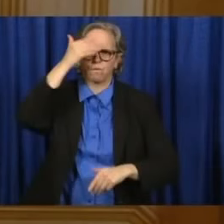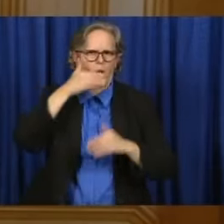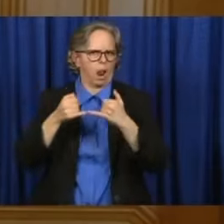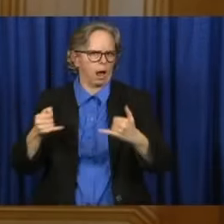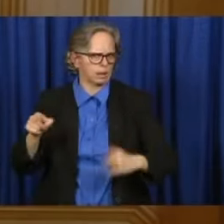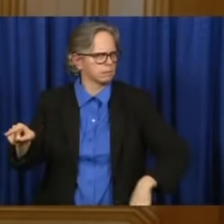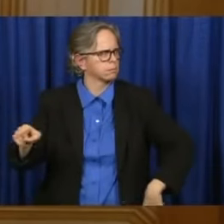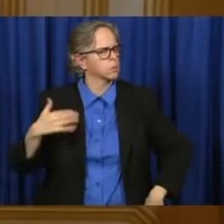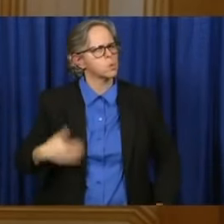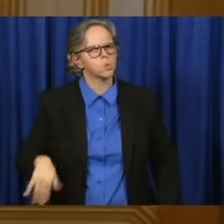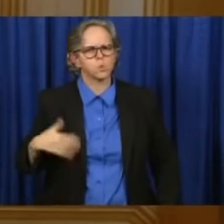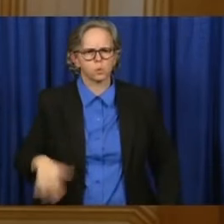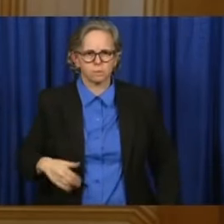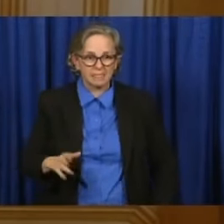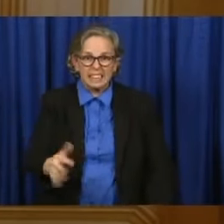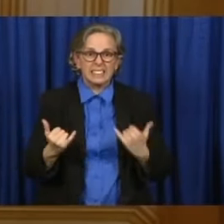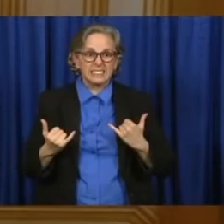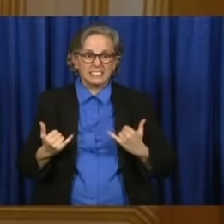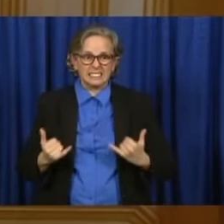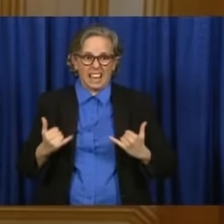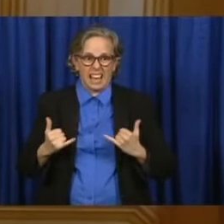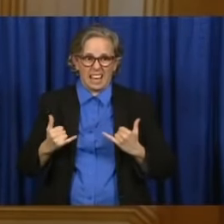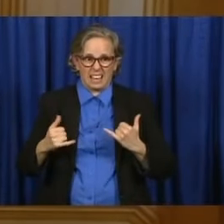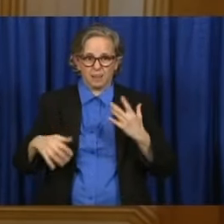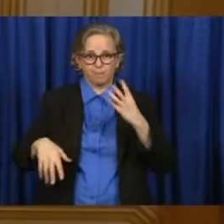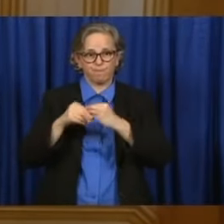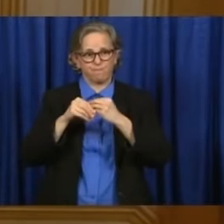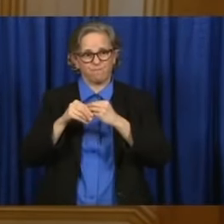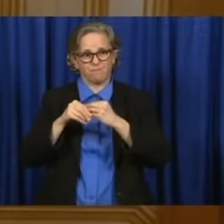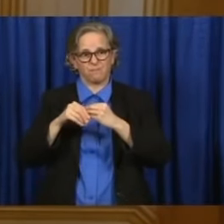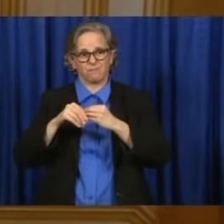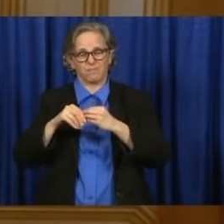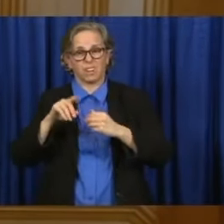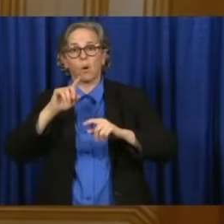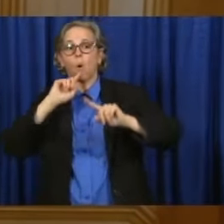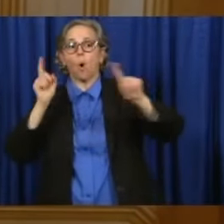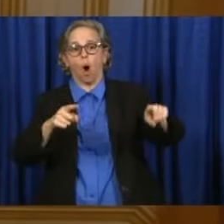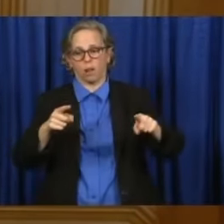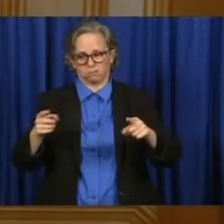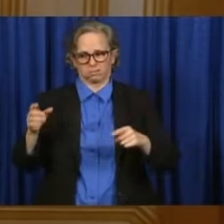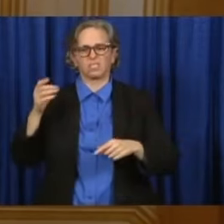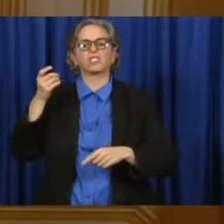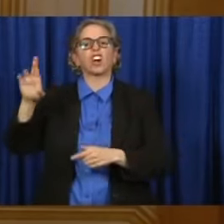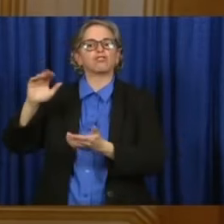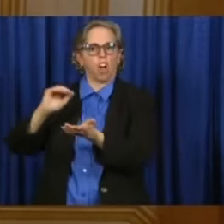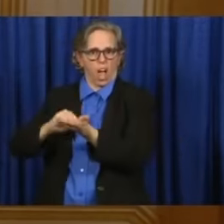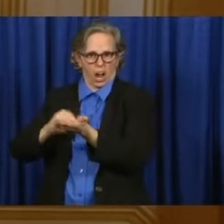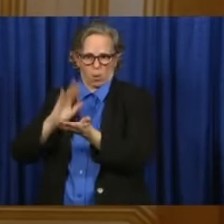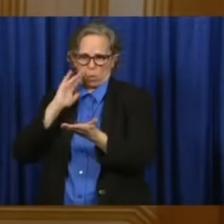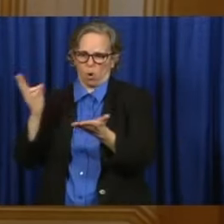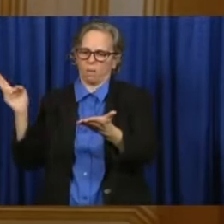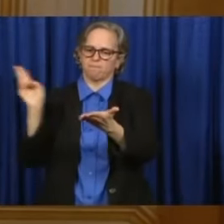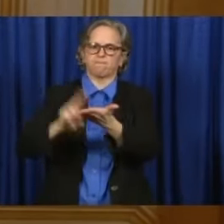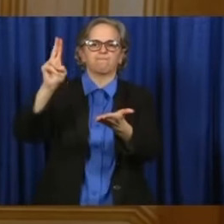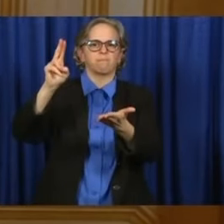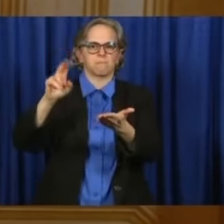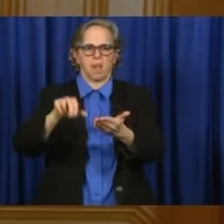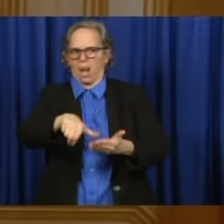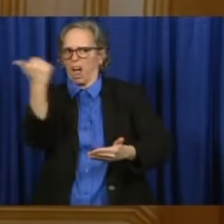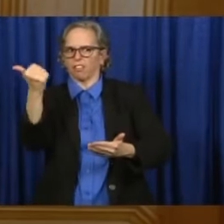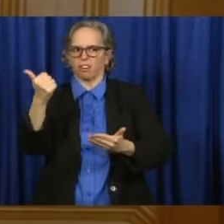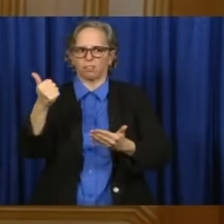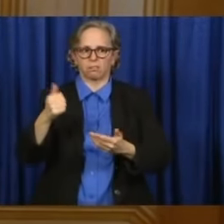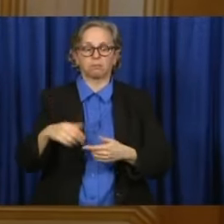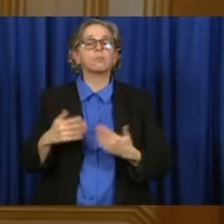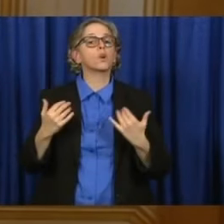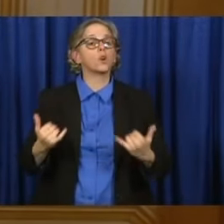order. This order, the current order that we're operating under, I believe expires Monday night at midnight. This new order will kick